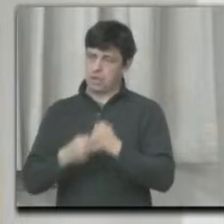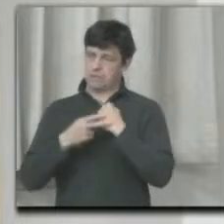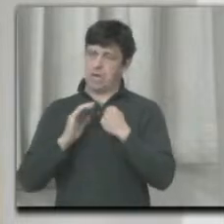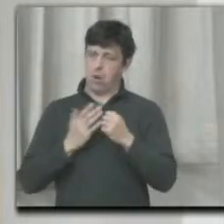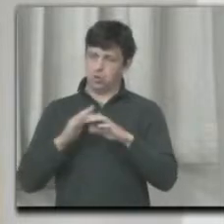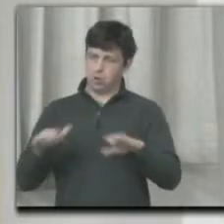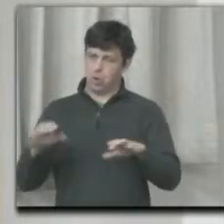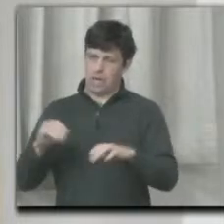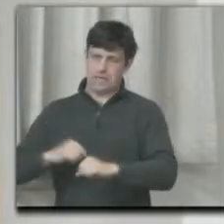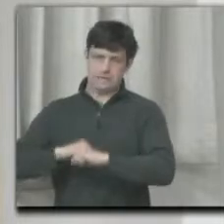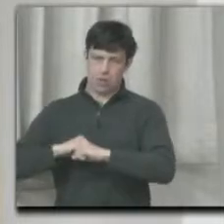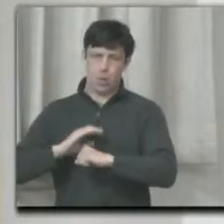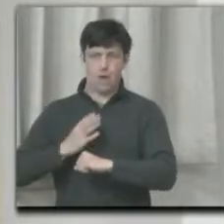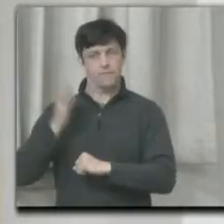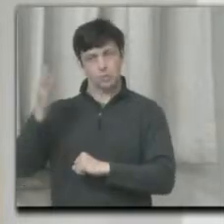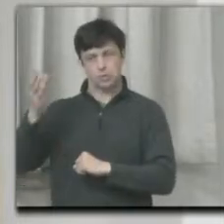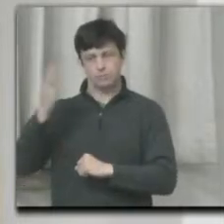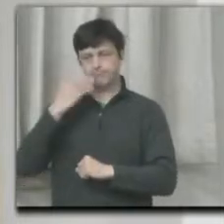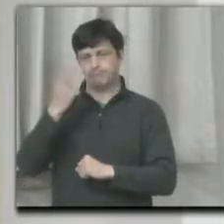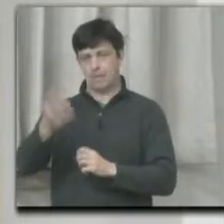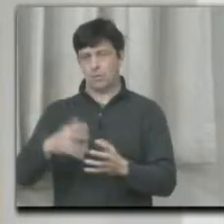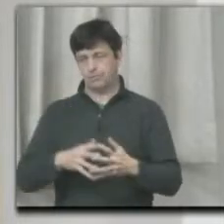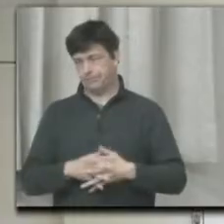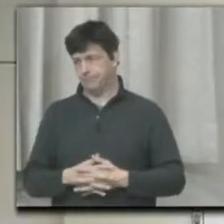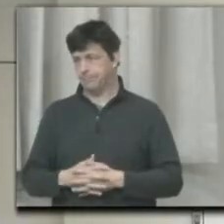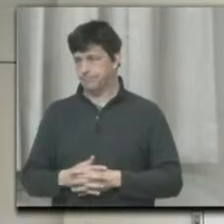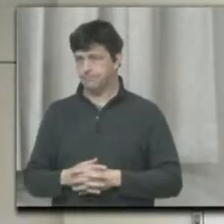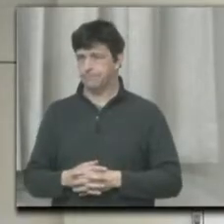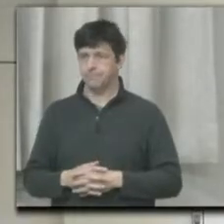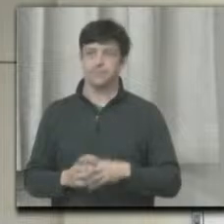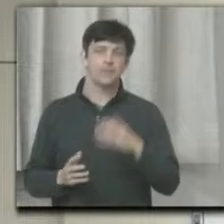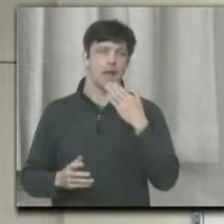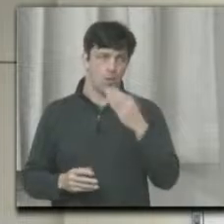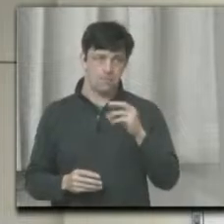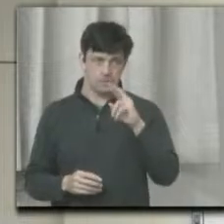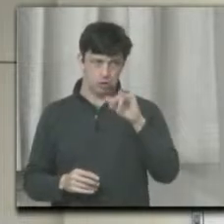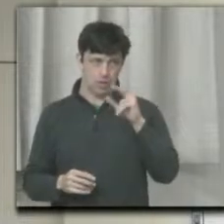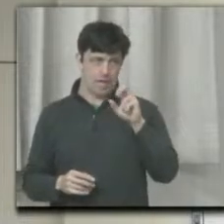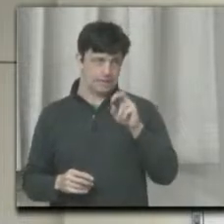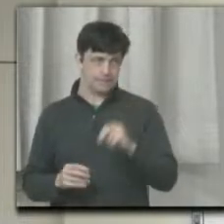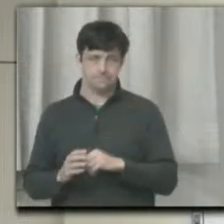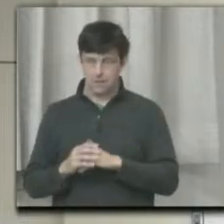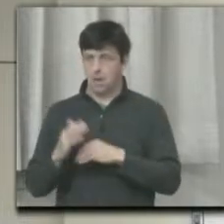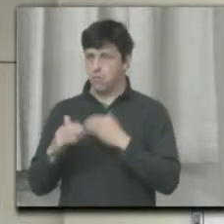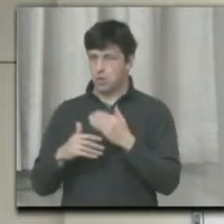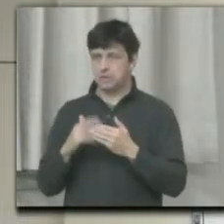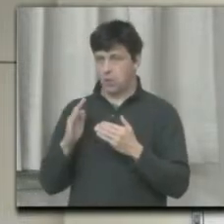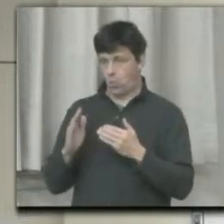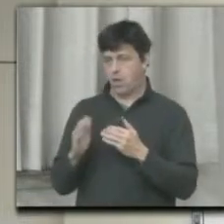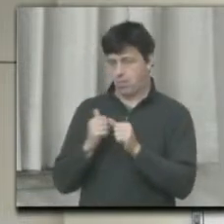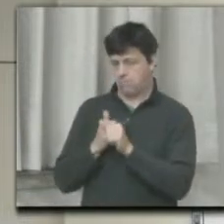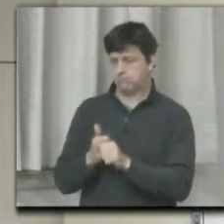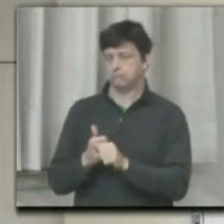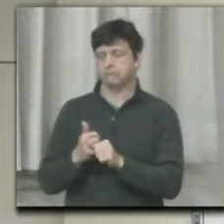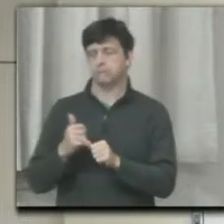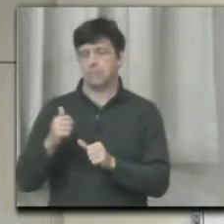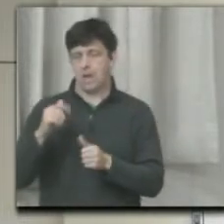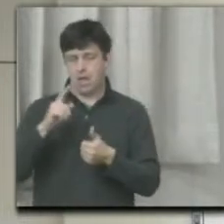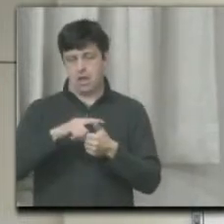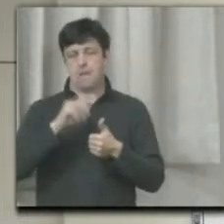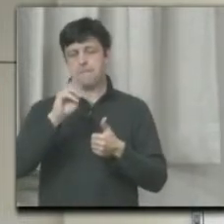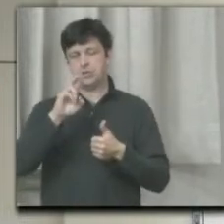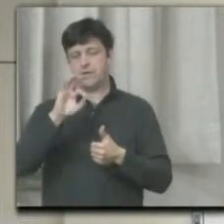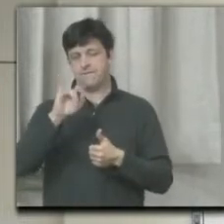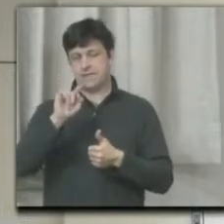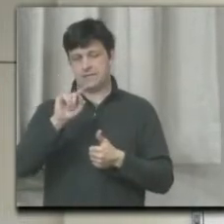secure our future. Thank you. Thank you, Mr. Jackson. The proceedings will go as follows. Mr. Fitzpatrick, our